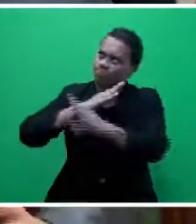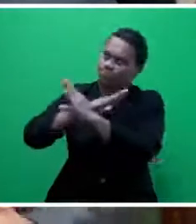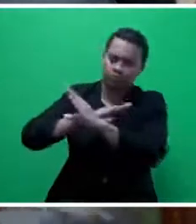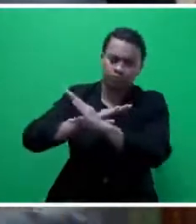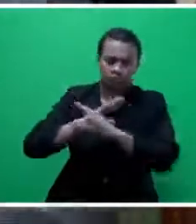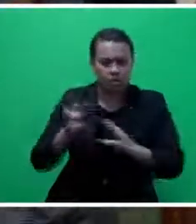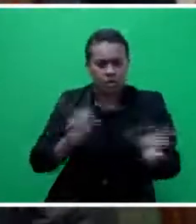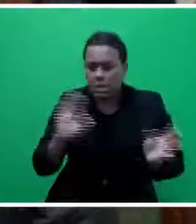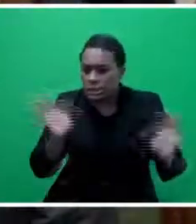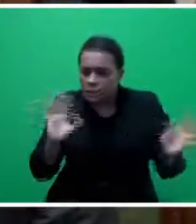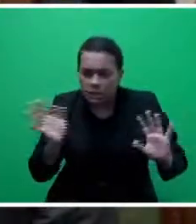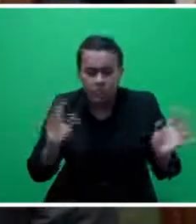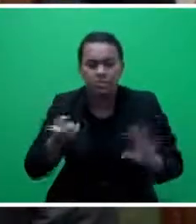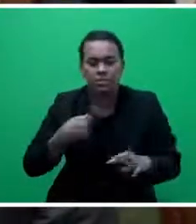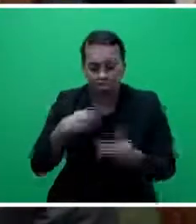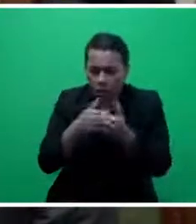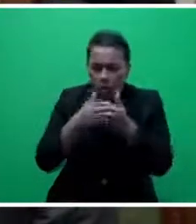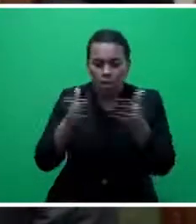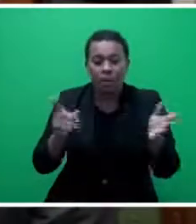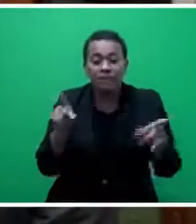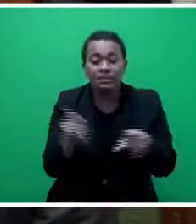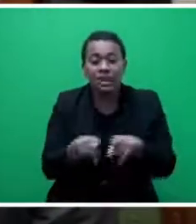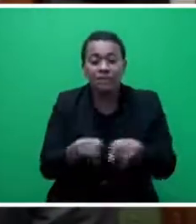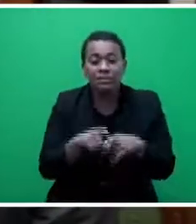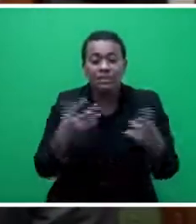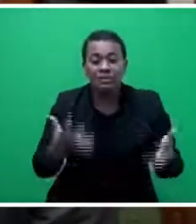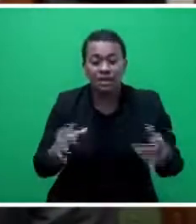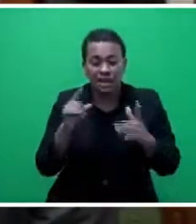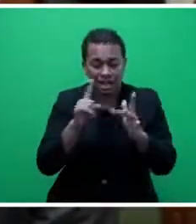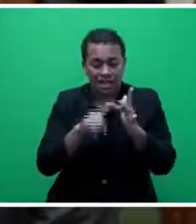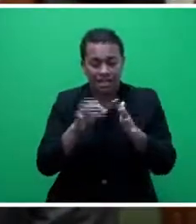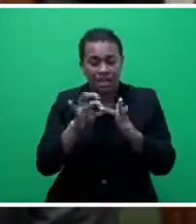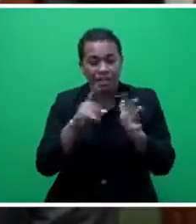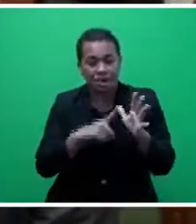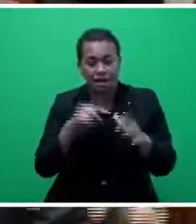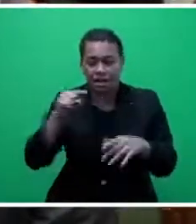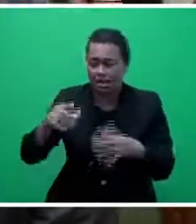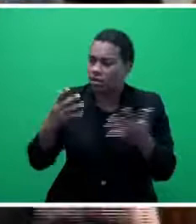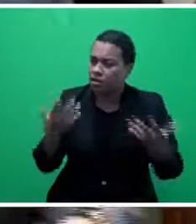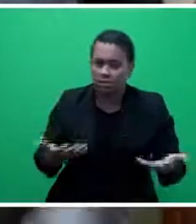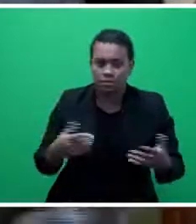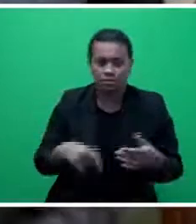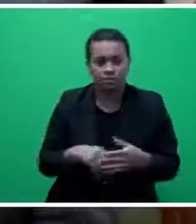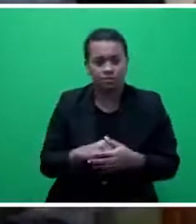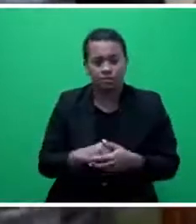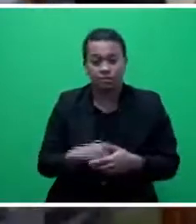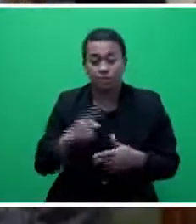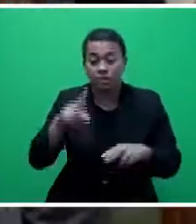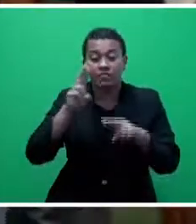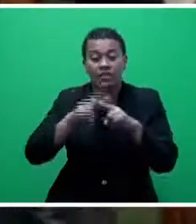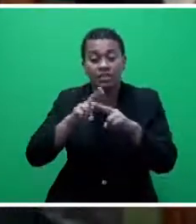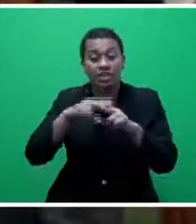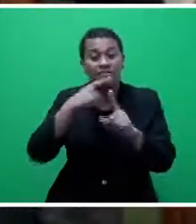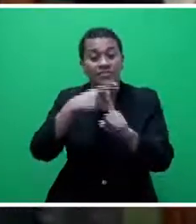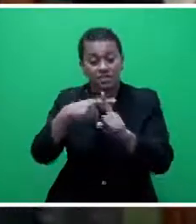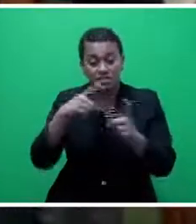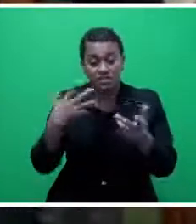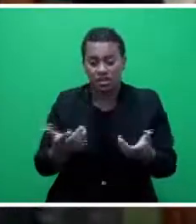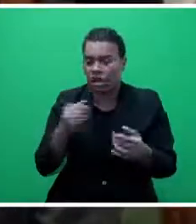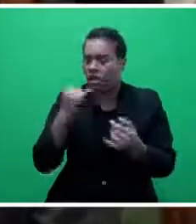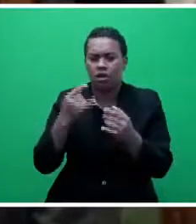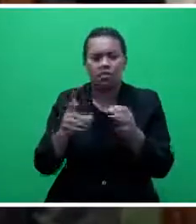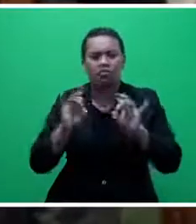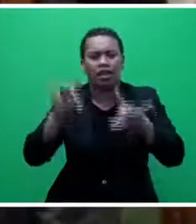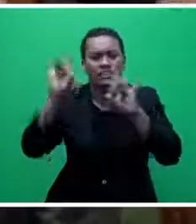door. Same thing with IPA. And PESA Plus is only in relation to Australia and New Zealand. These tariff